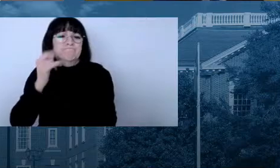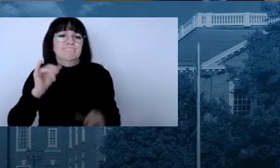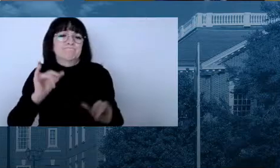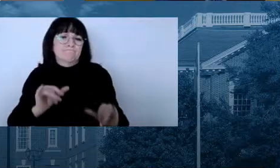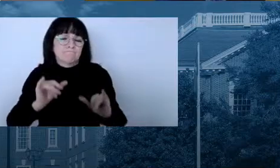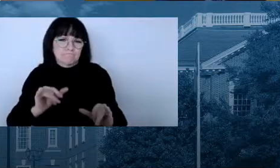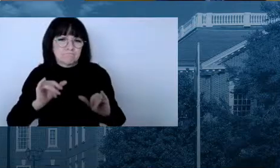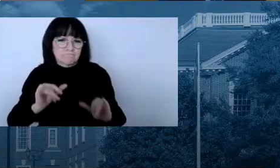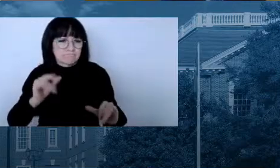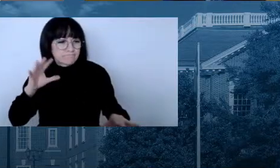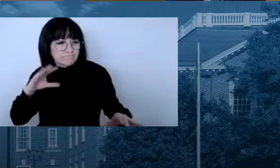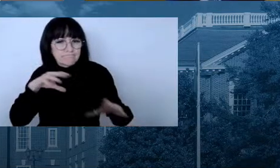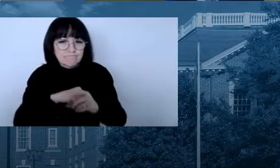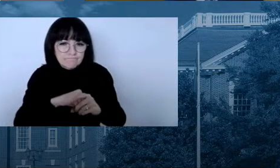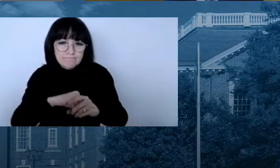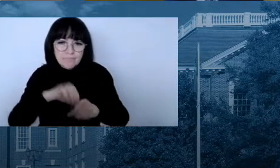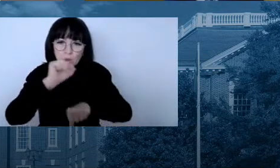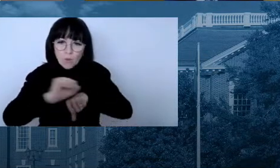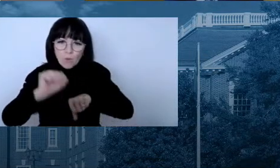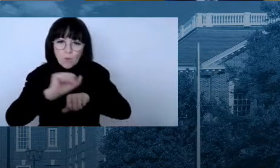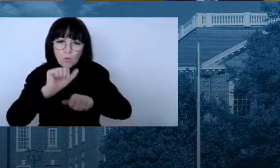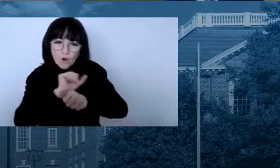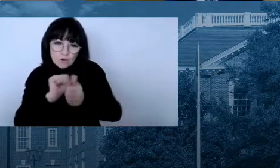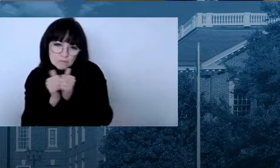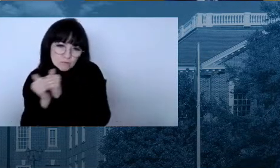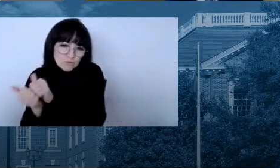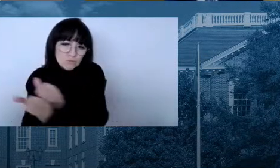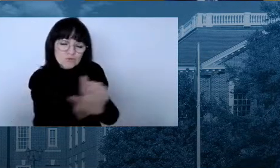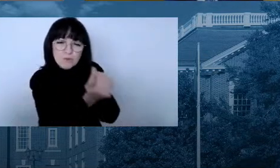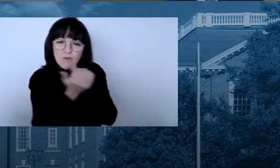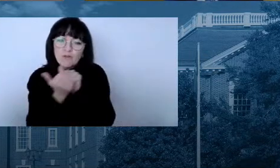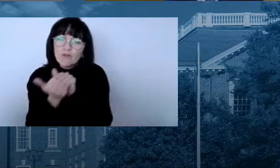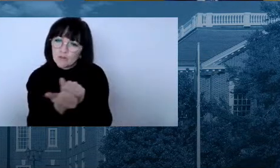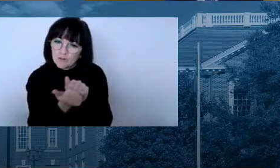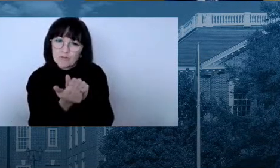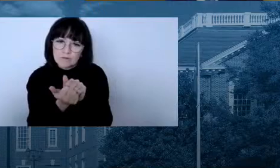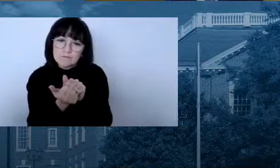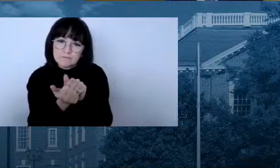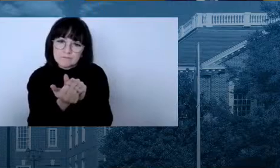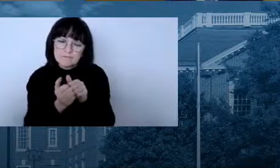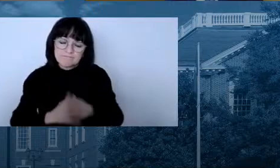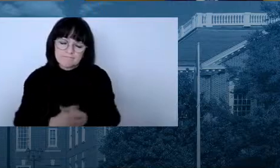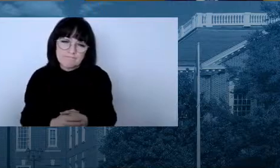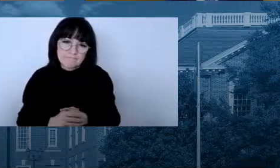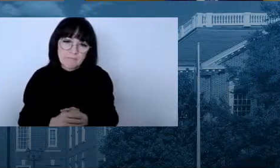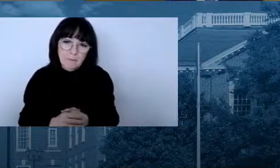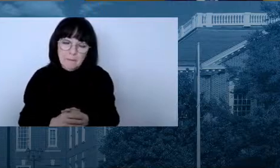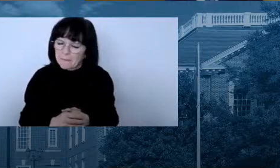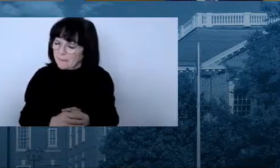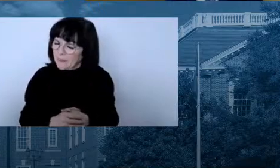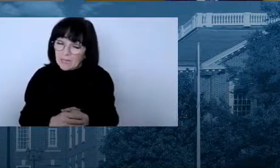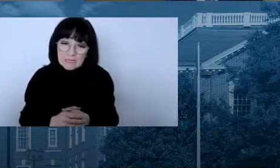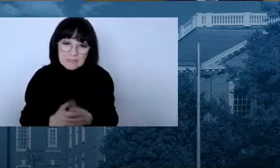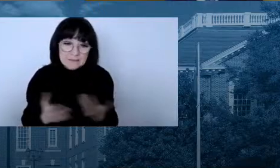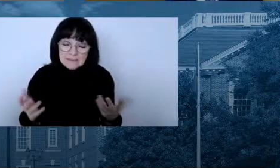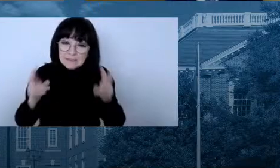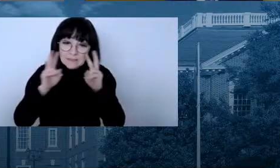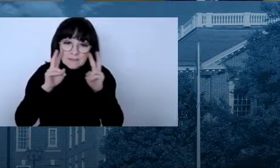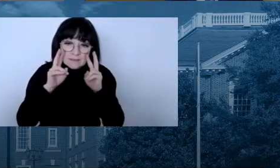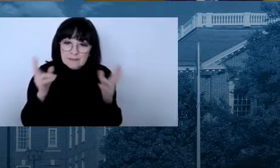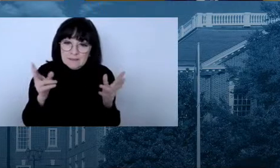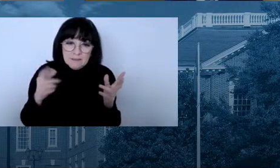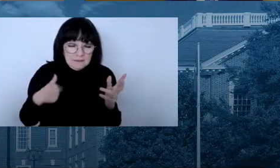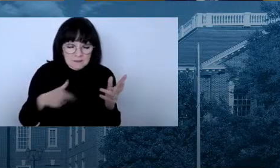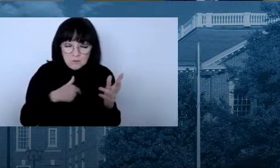not sure it's going to accomplish what Chris is referring to. And so we've got to really encourage people to